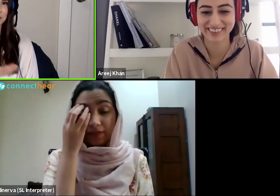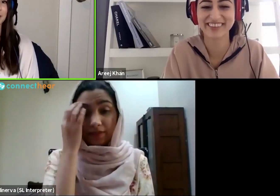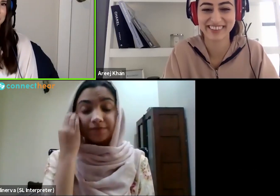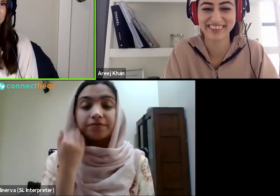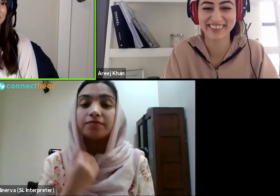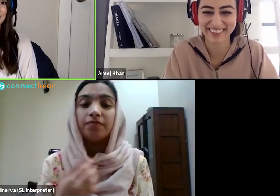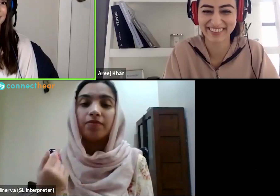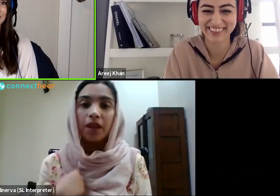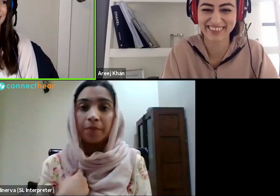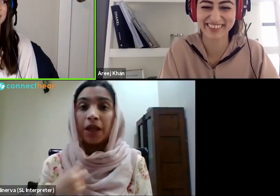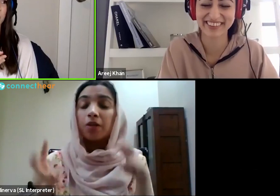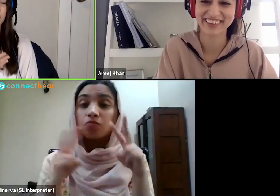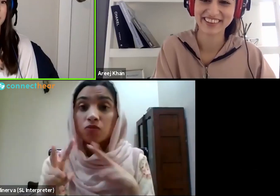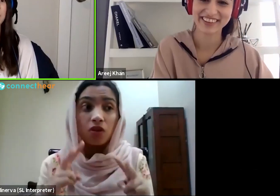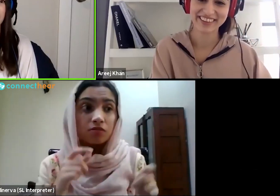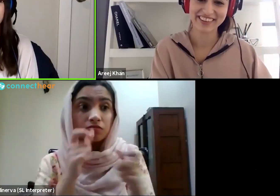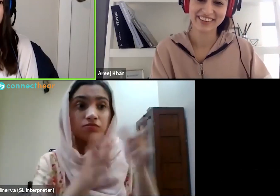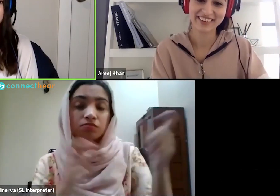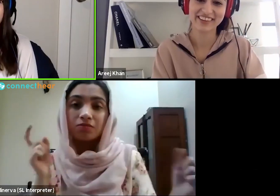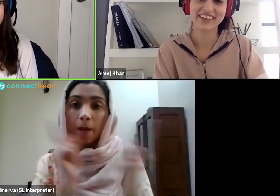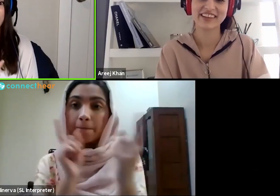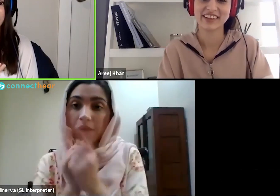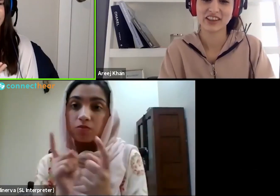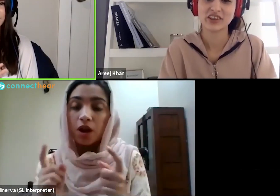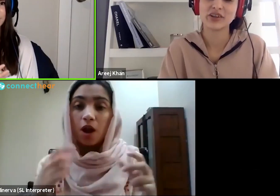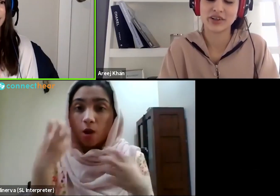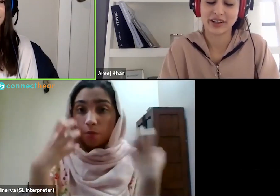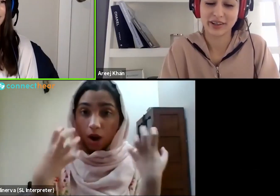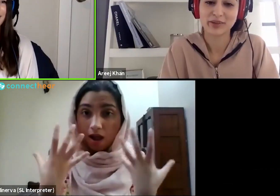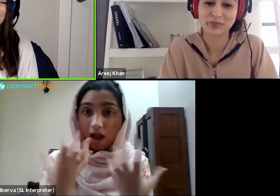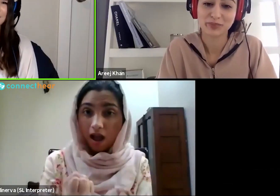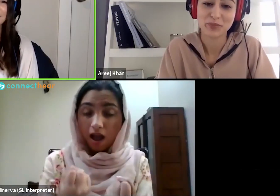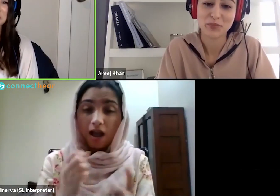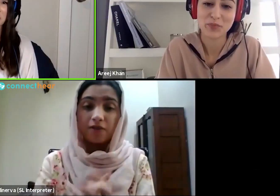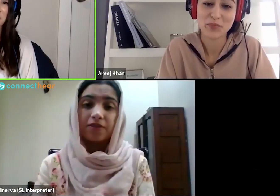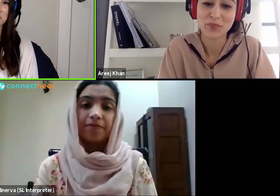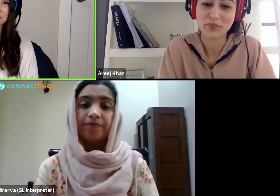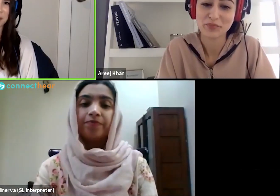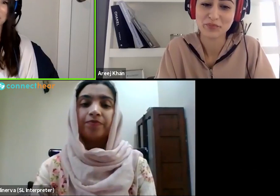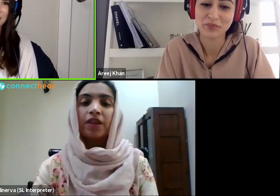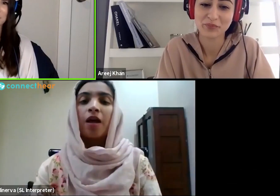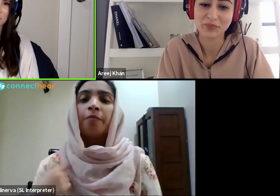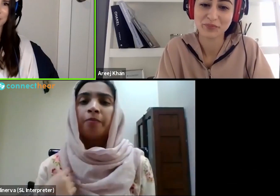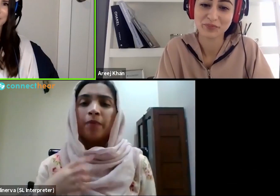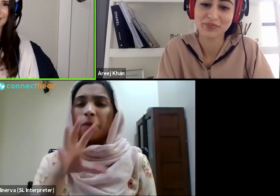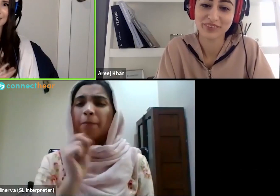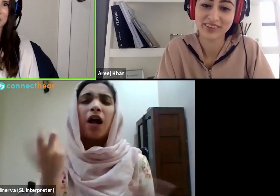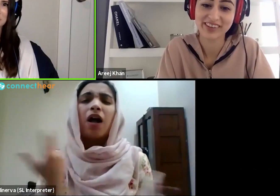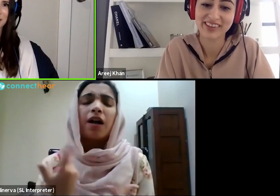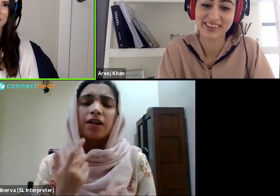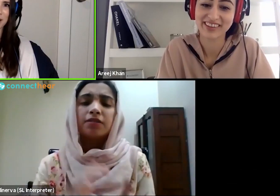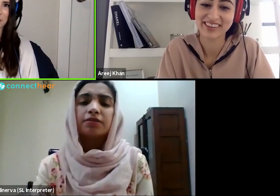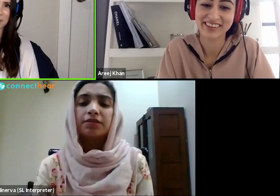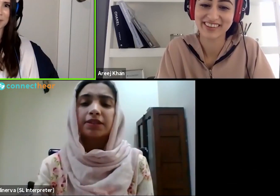introverted extrovert because at some point my battery crashes before your battery does. So I find that the battery analogy works. And that's